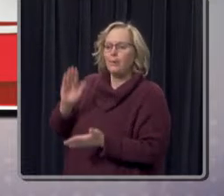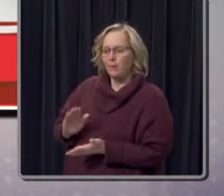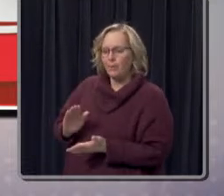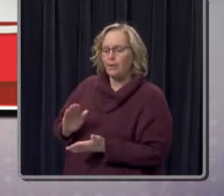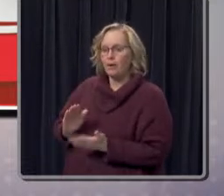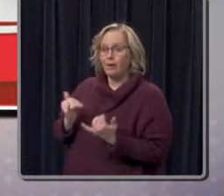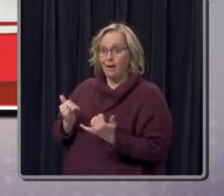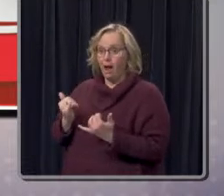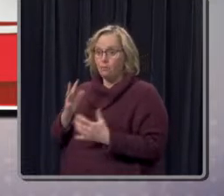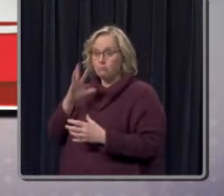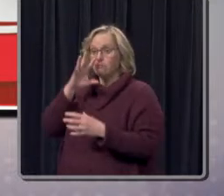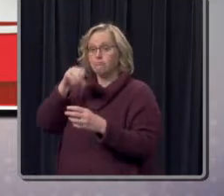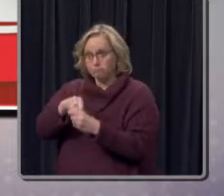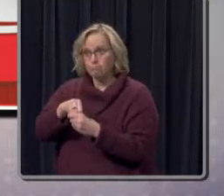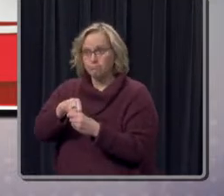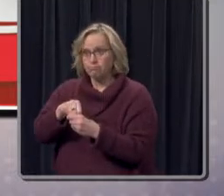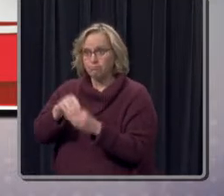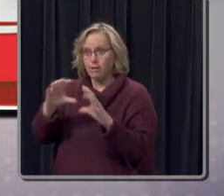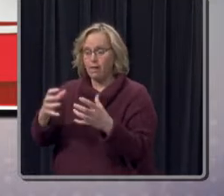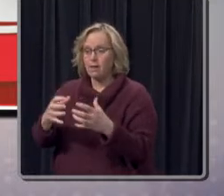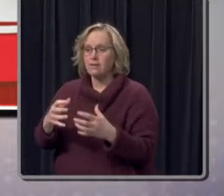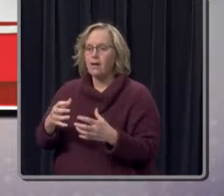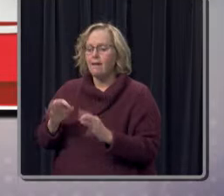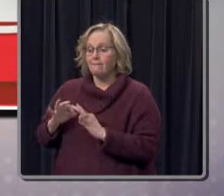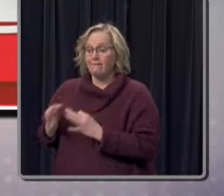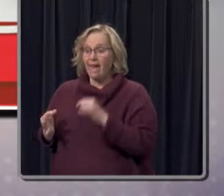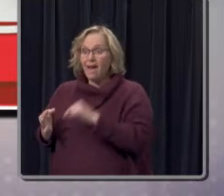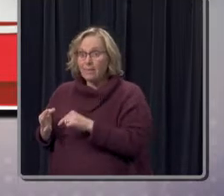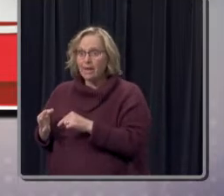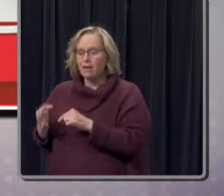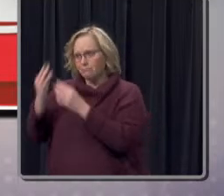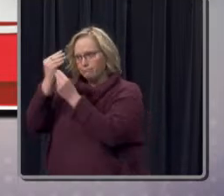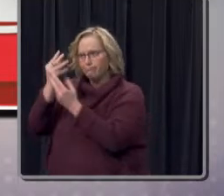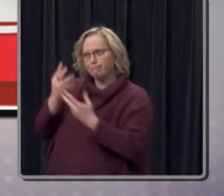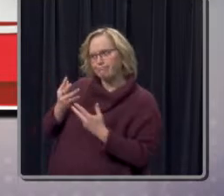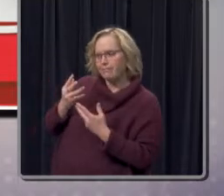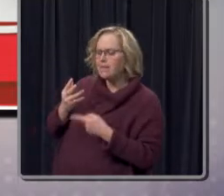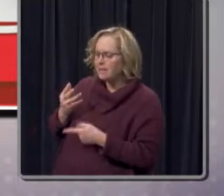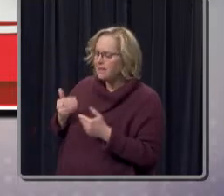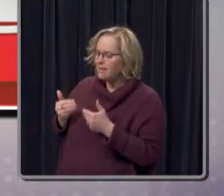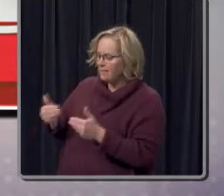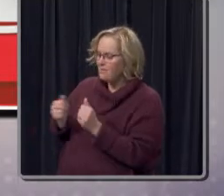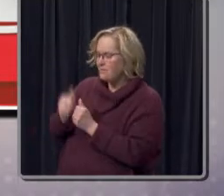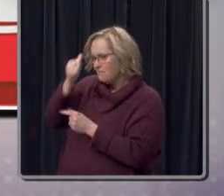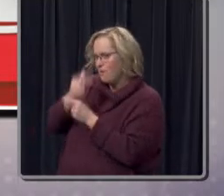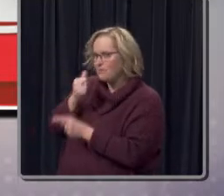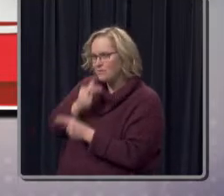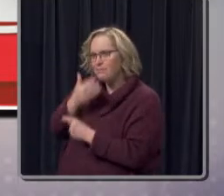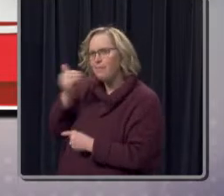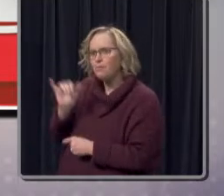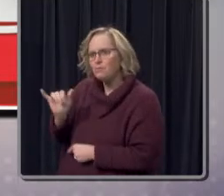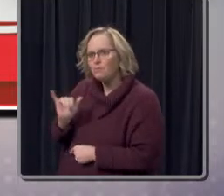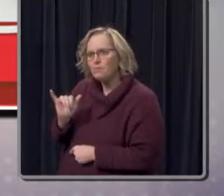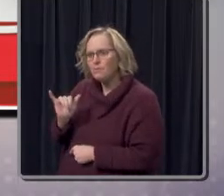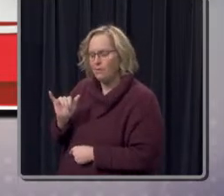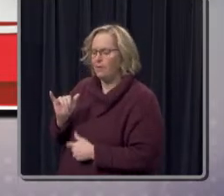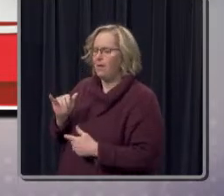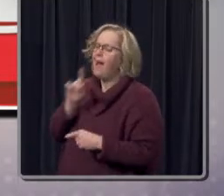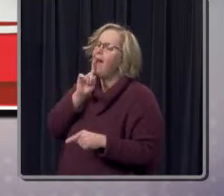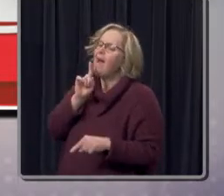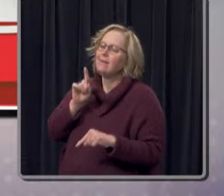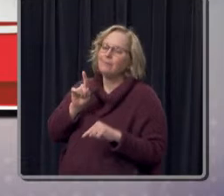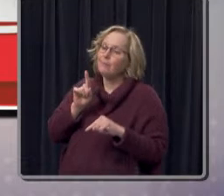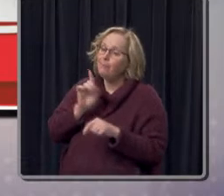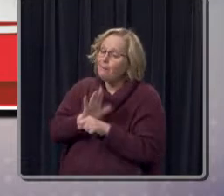bit. And then we actually got a message from the family saying that he was getting along with his brother and sister a little better. I can't promise that for